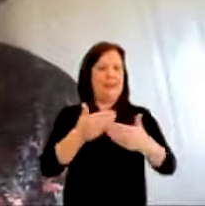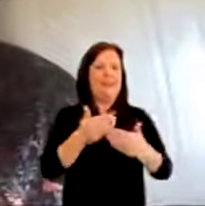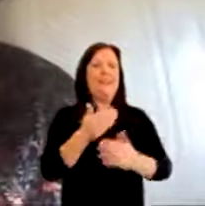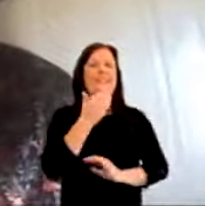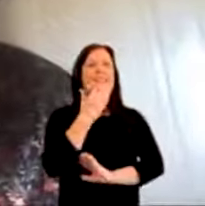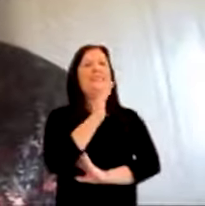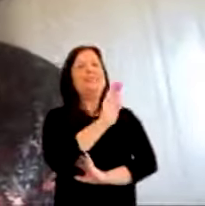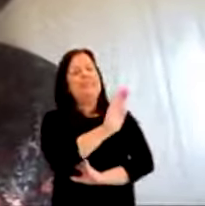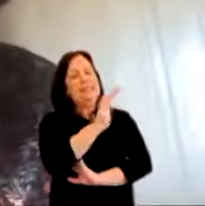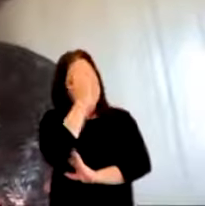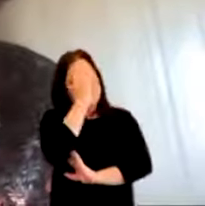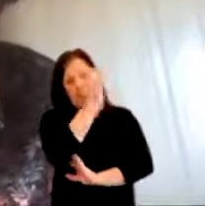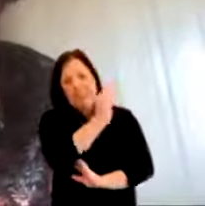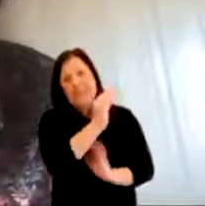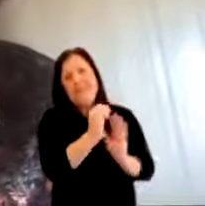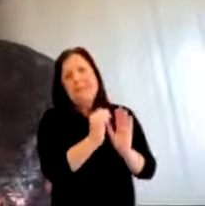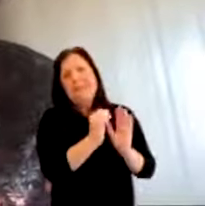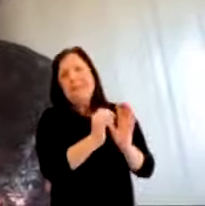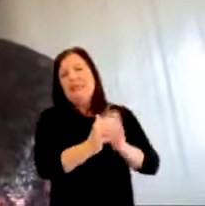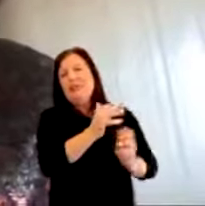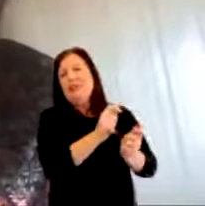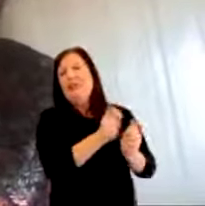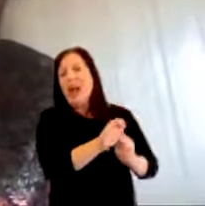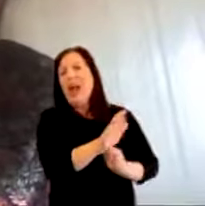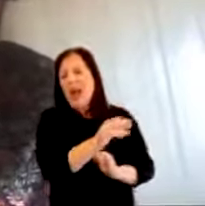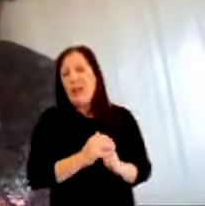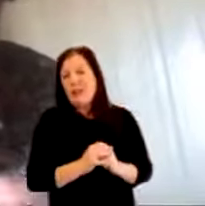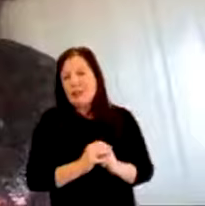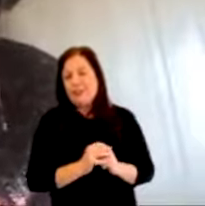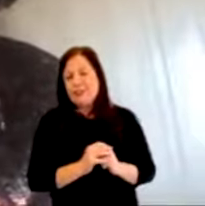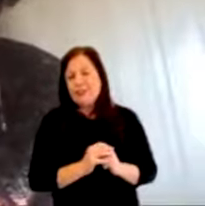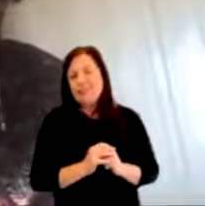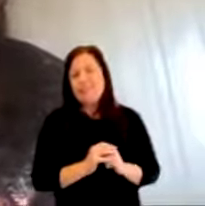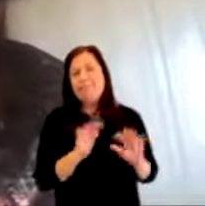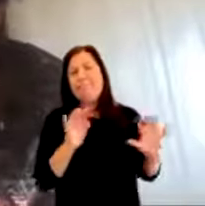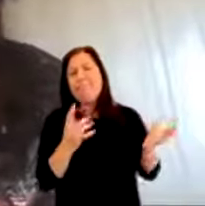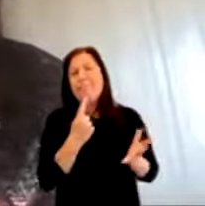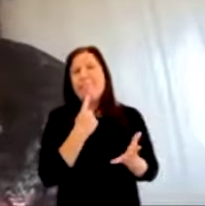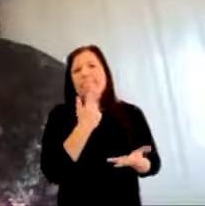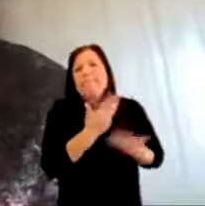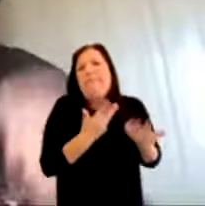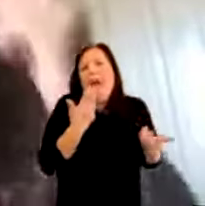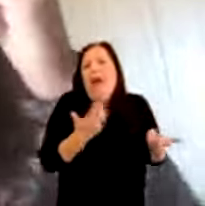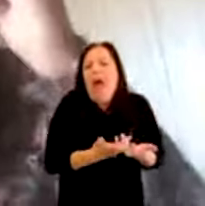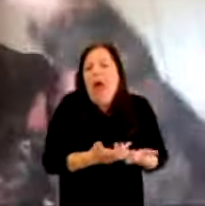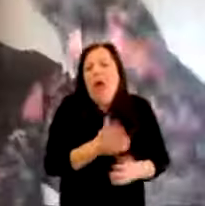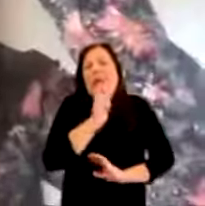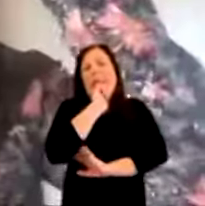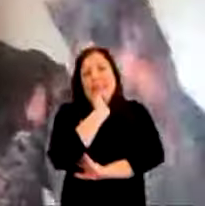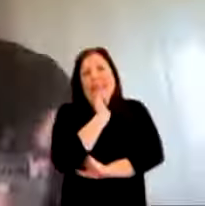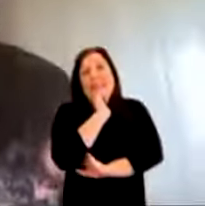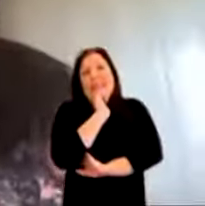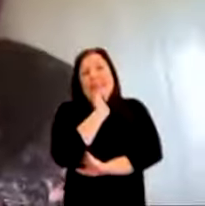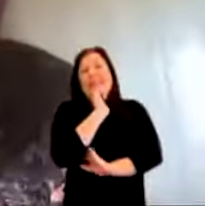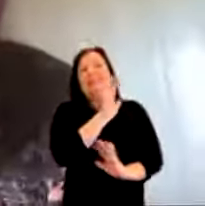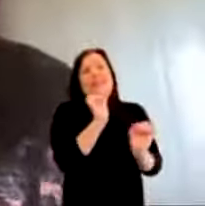now there's been a bit of a fly in the ointment this end as well. How can I say this?